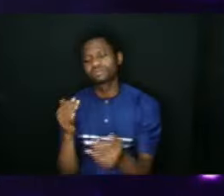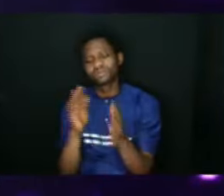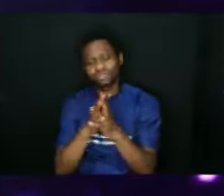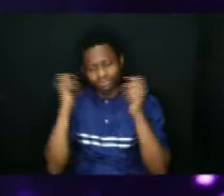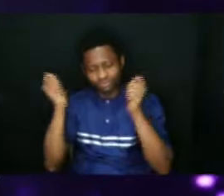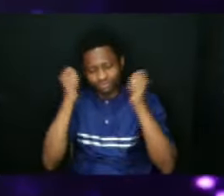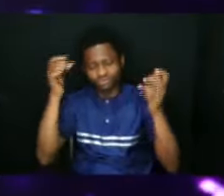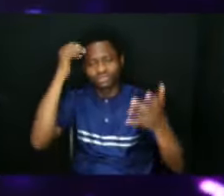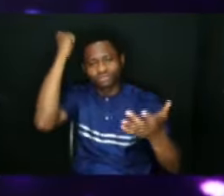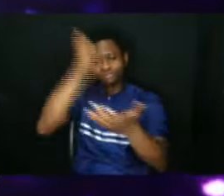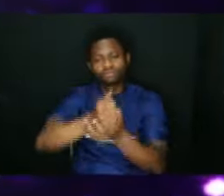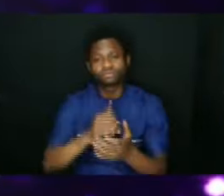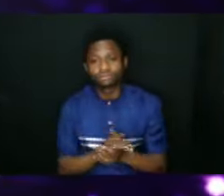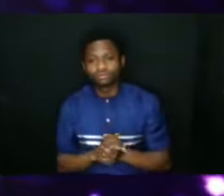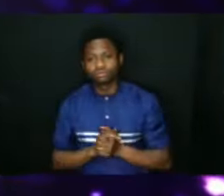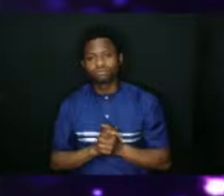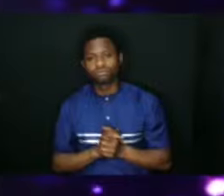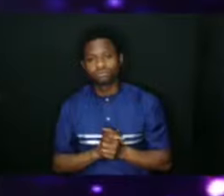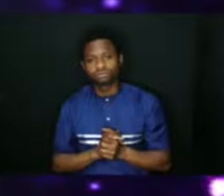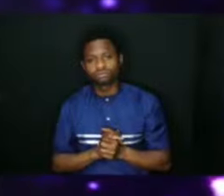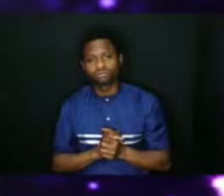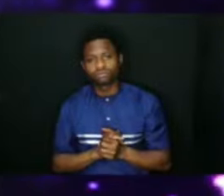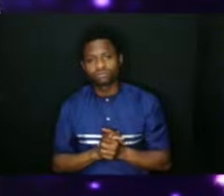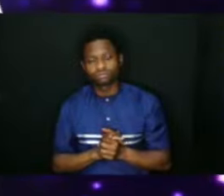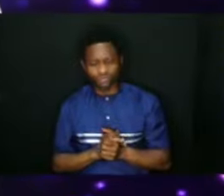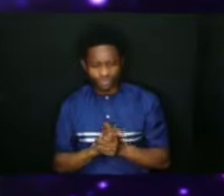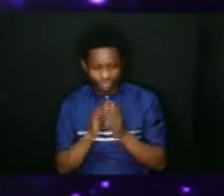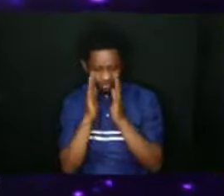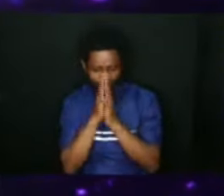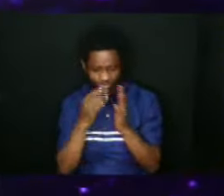Hallelujah. Amen. I will crave your indulgence to stand wherever